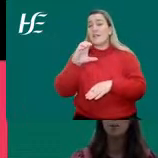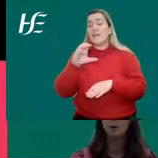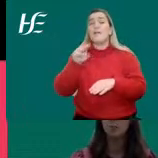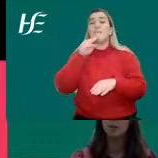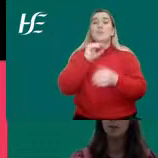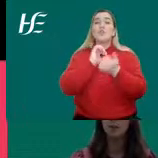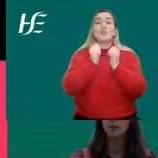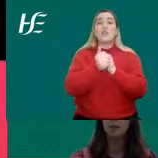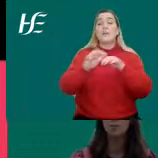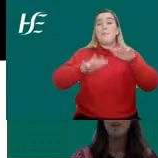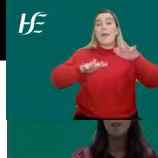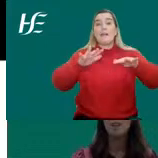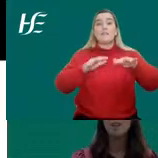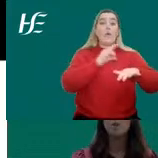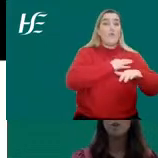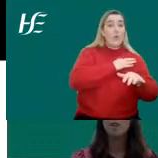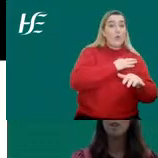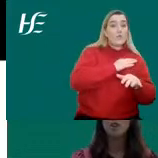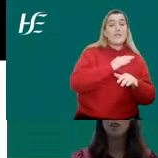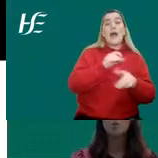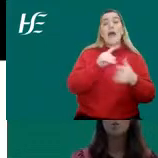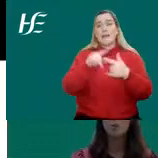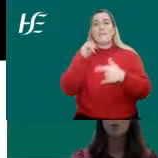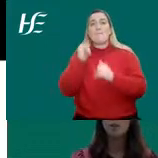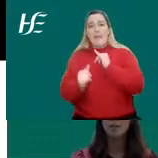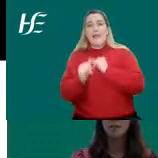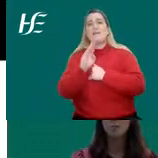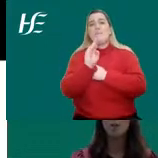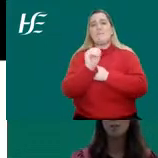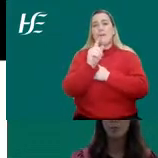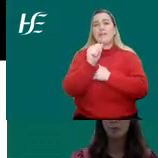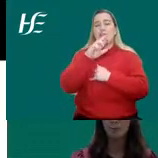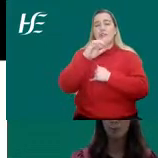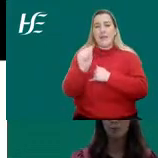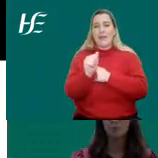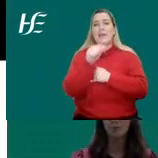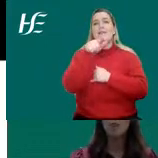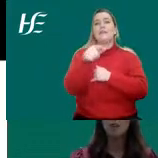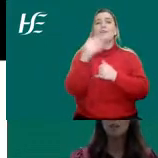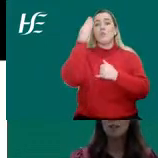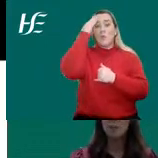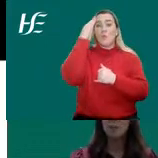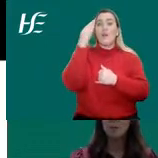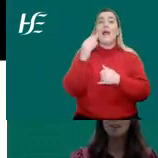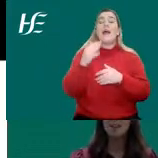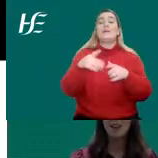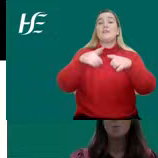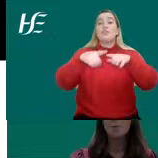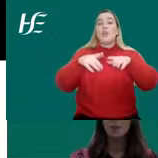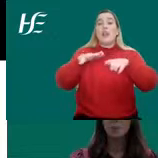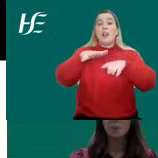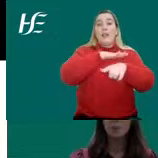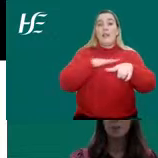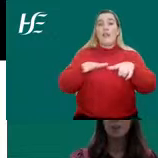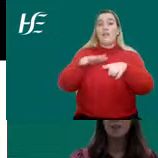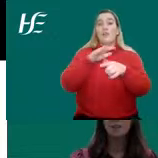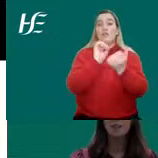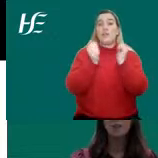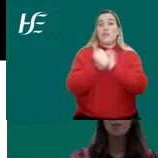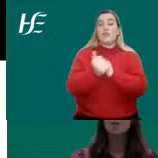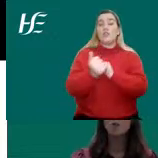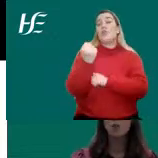bacteria and your bad bacteria. This is known as the genitourinary syndrome of menopause. The vaginal symptoms that can be